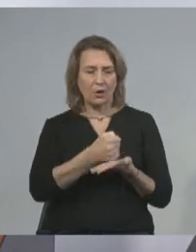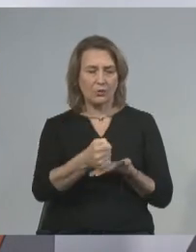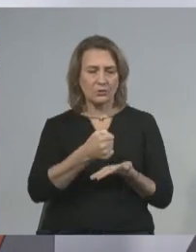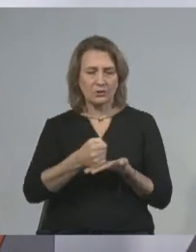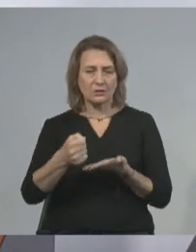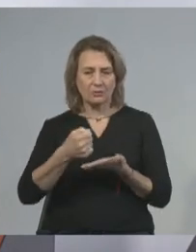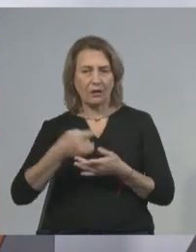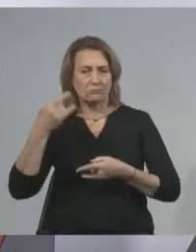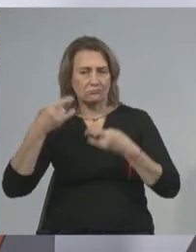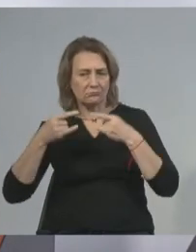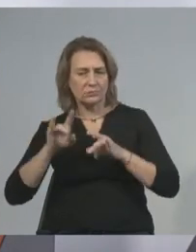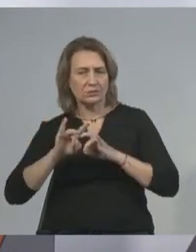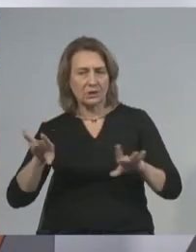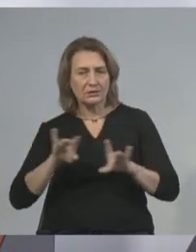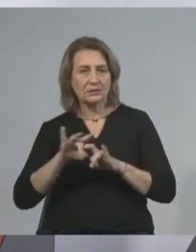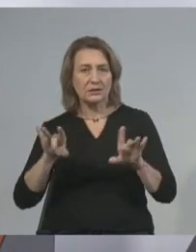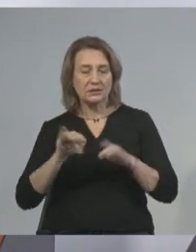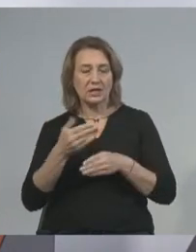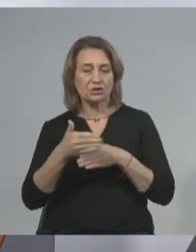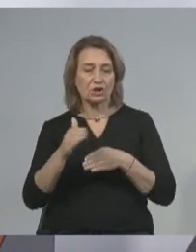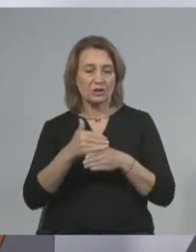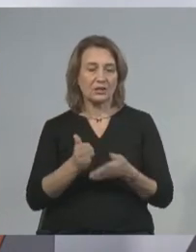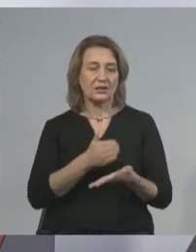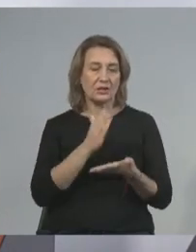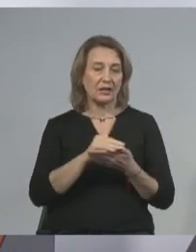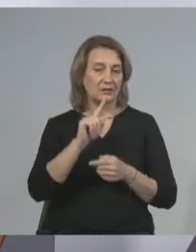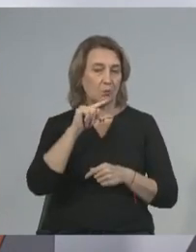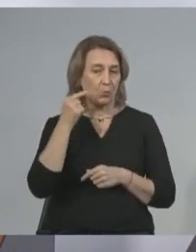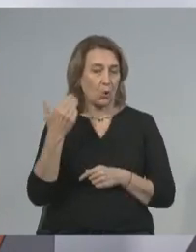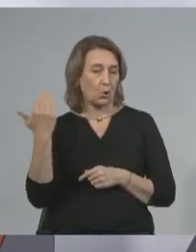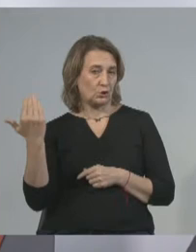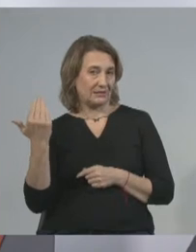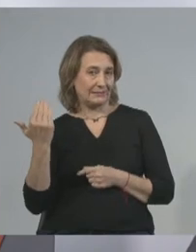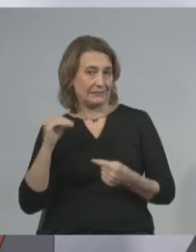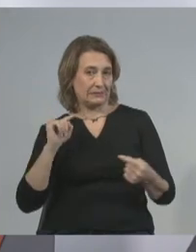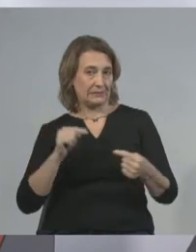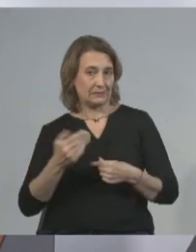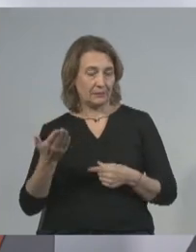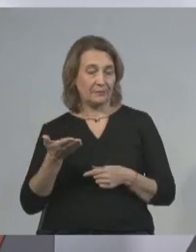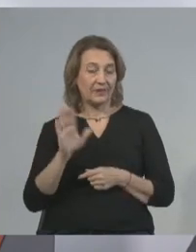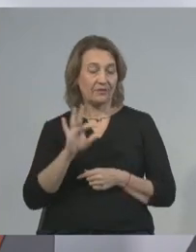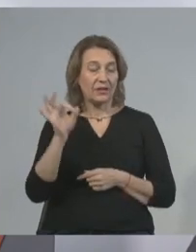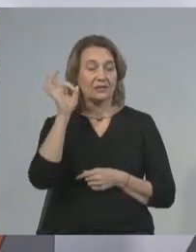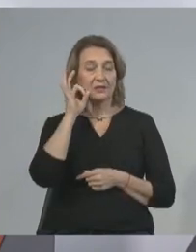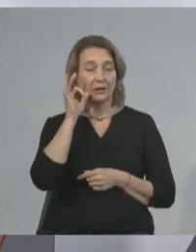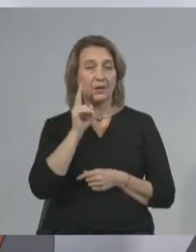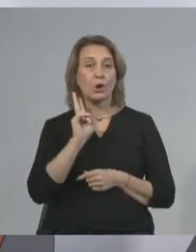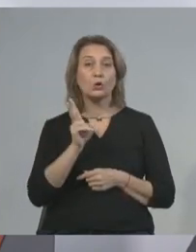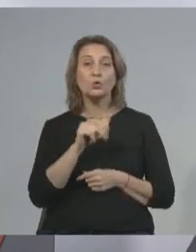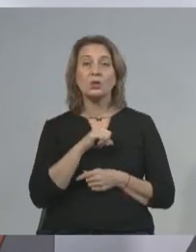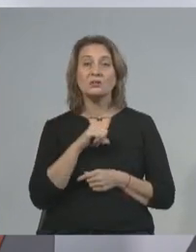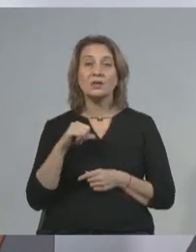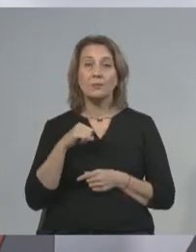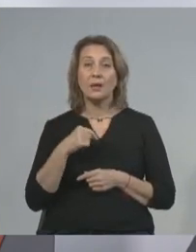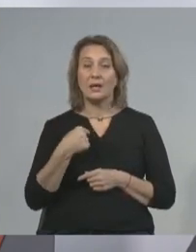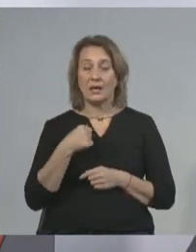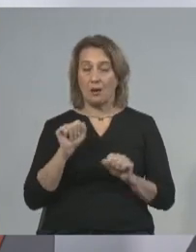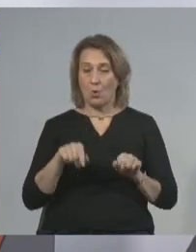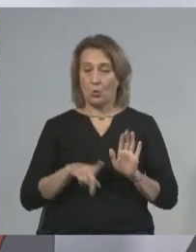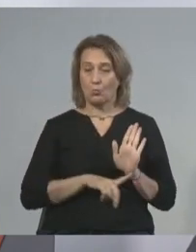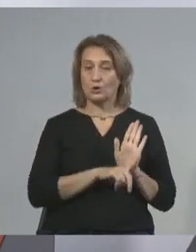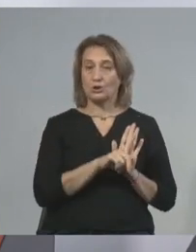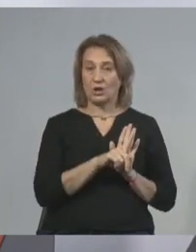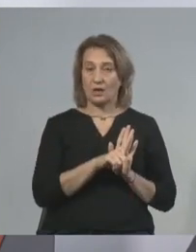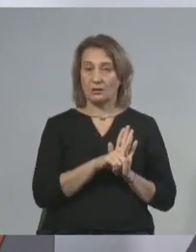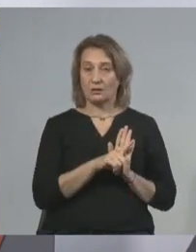lots of candidates are streaming some narratives some of them are pro-russian and let's recollect who